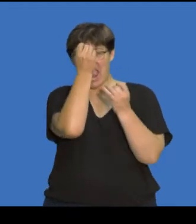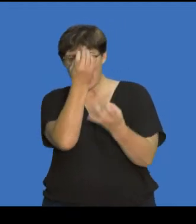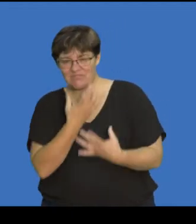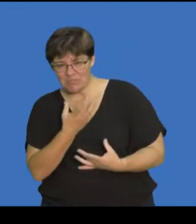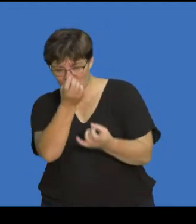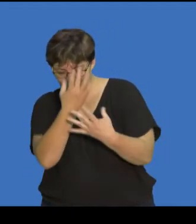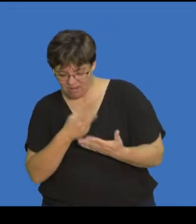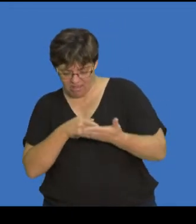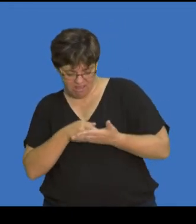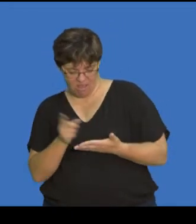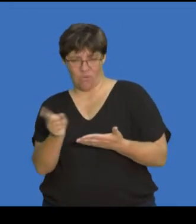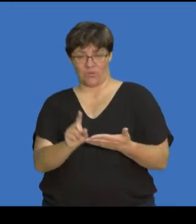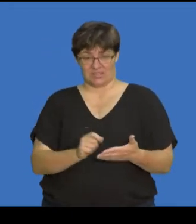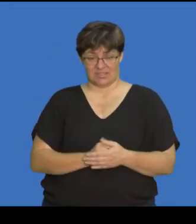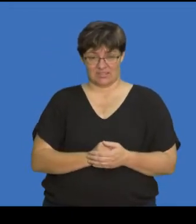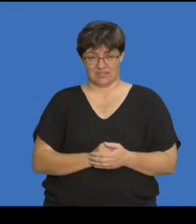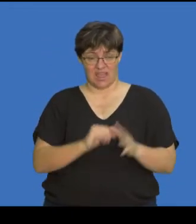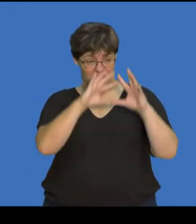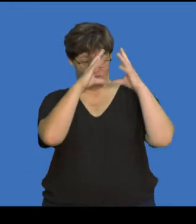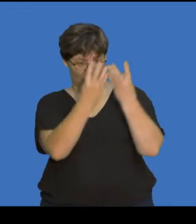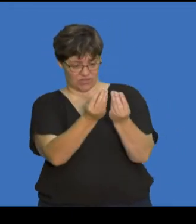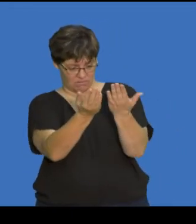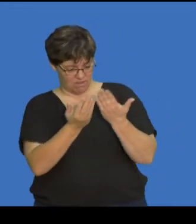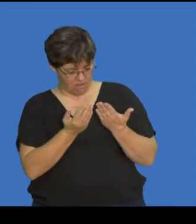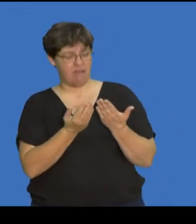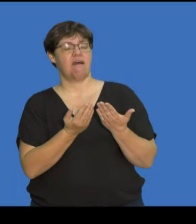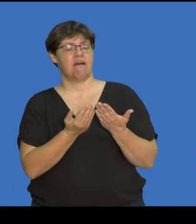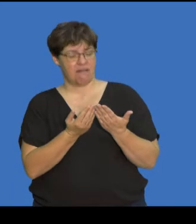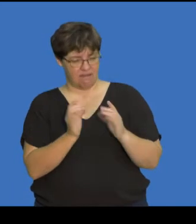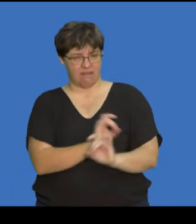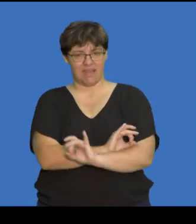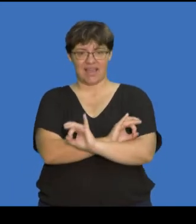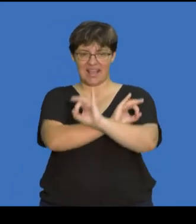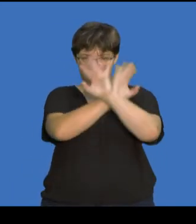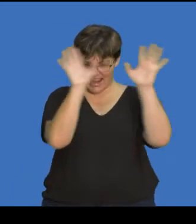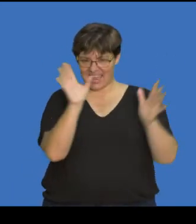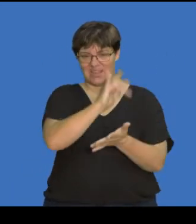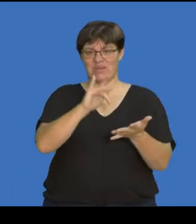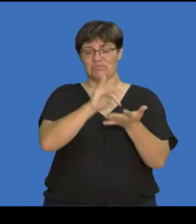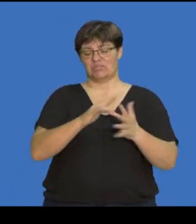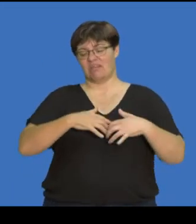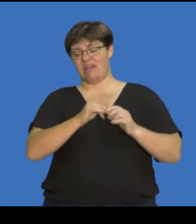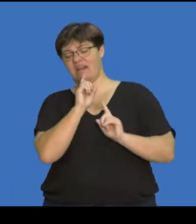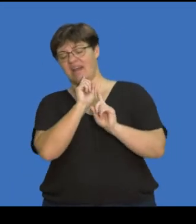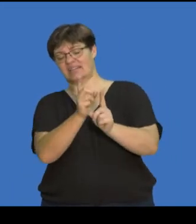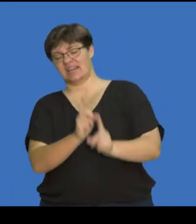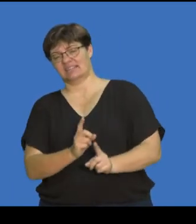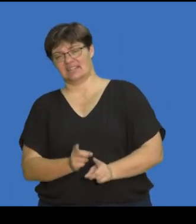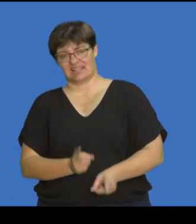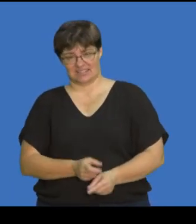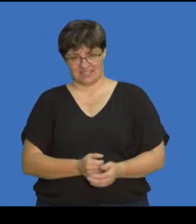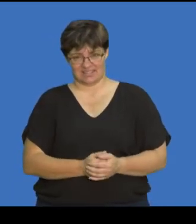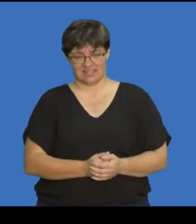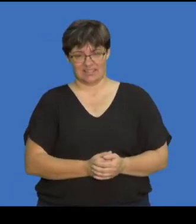you. And once you have that, you will be clearly in a position to answer the question and then